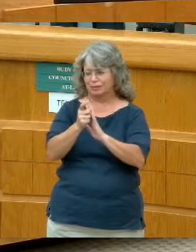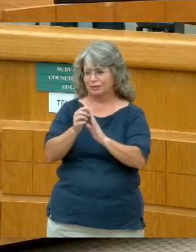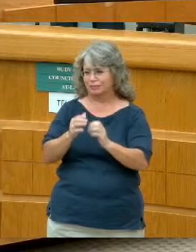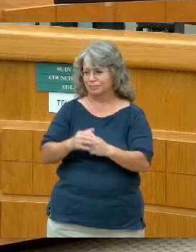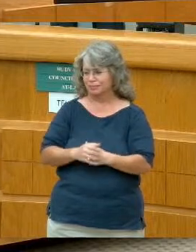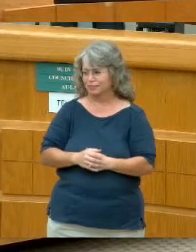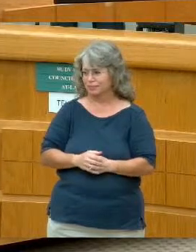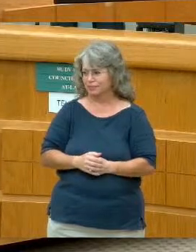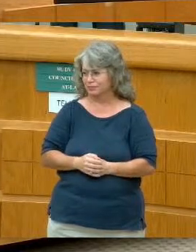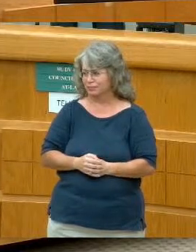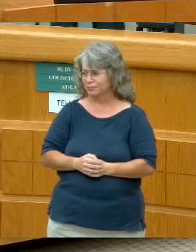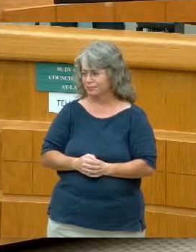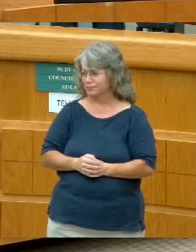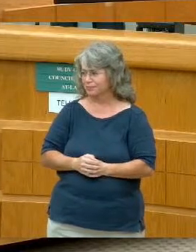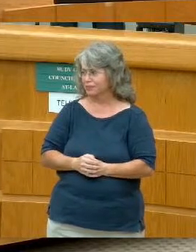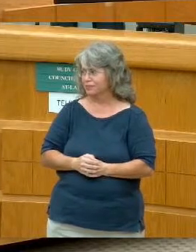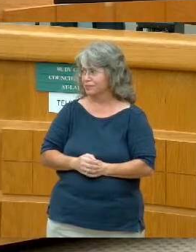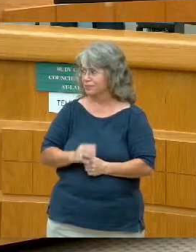give me a second.